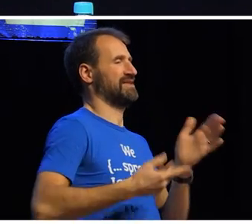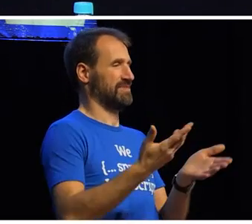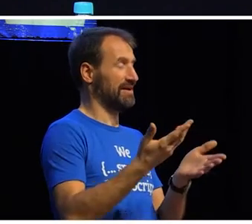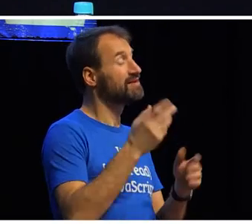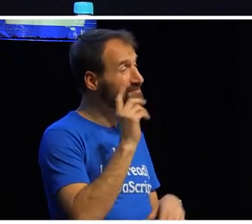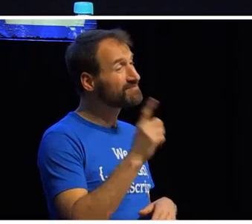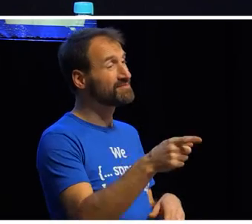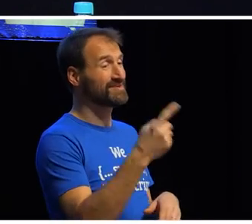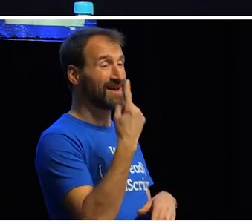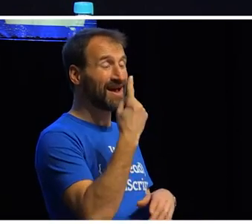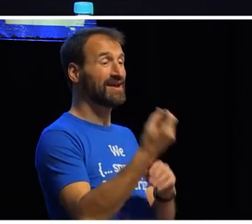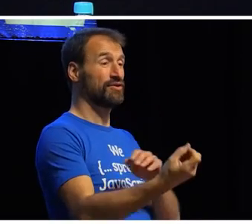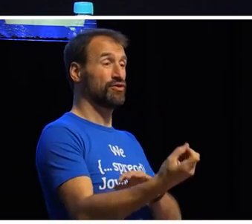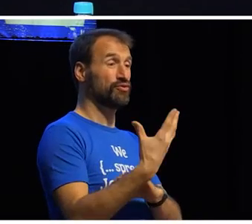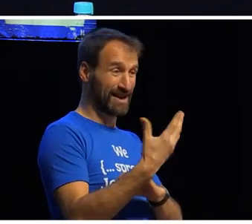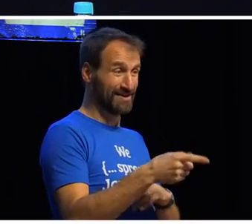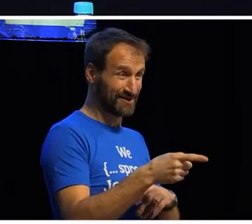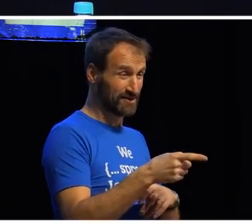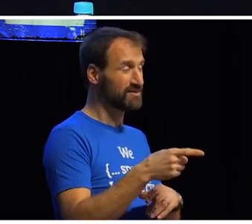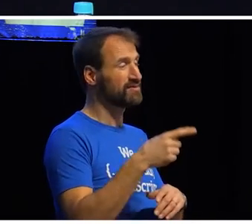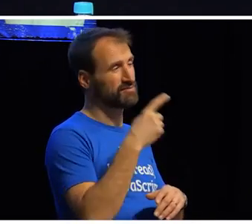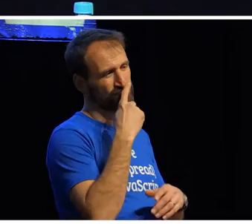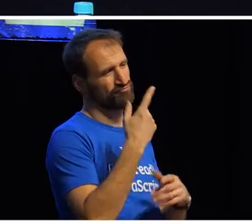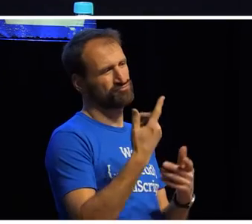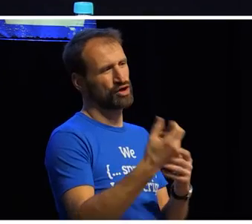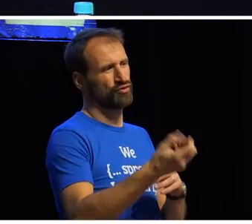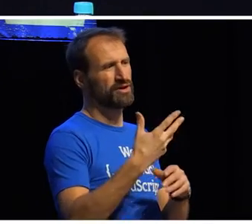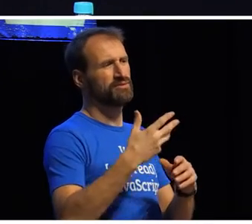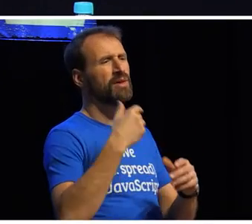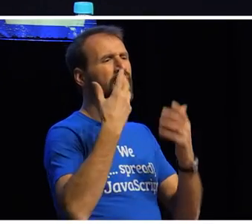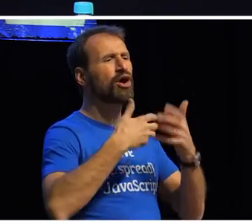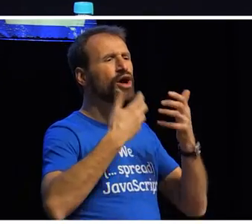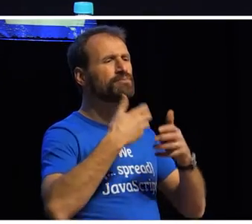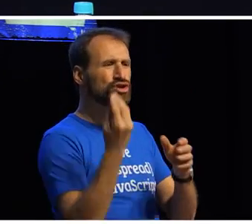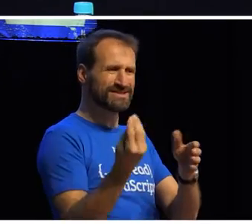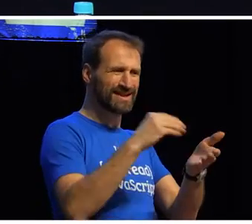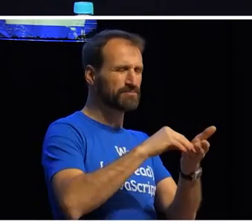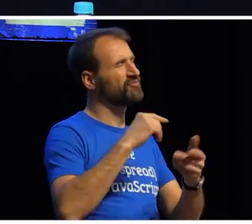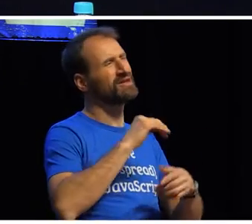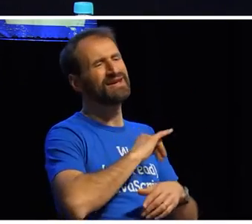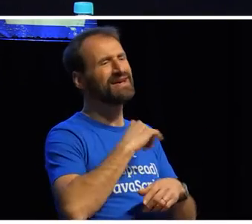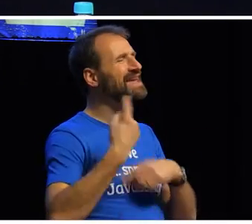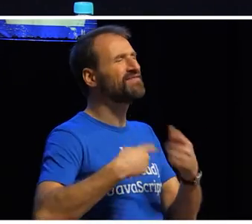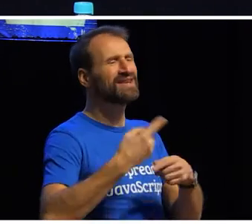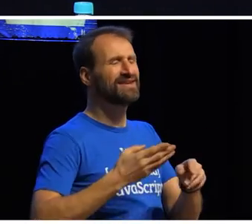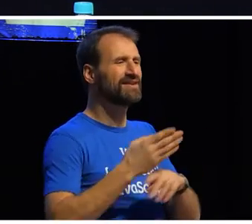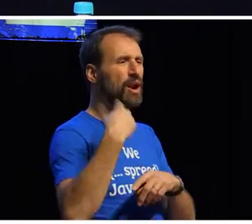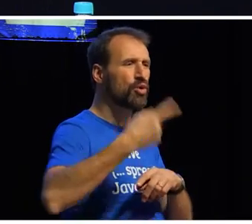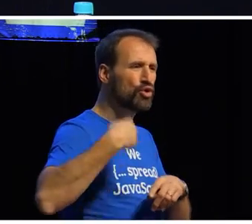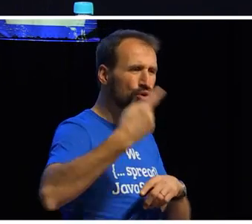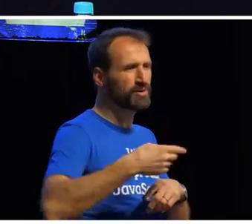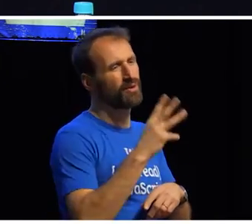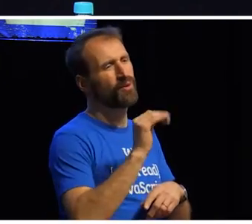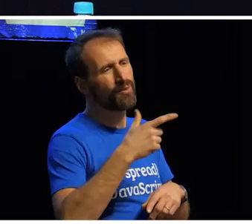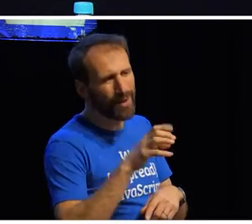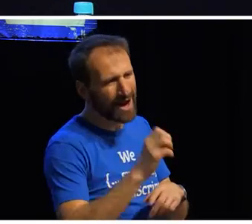action on the thread that makes makes the thread take a long time some algorithm some you know infinite loop like the while true that Jake showed before right if you had the wrong